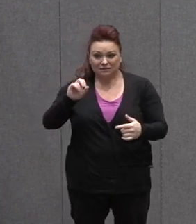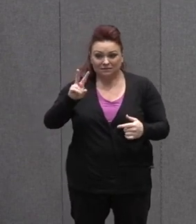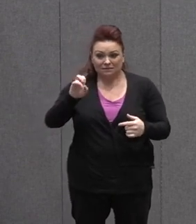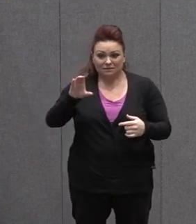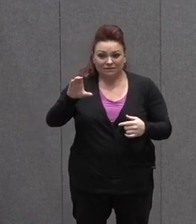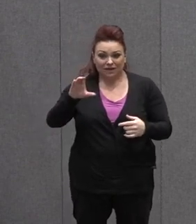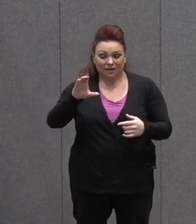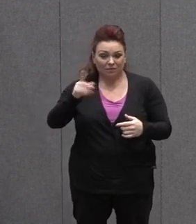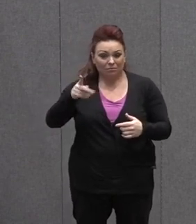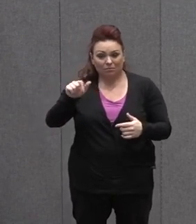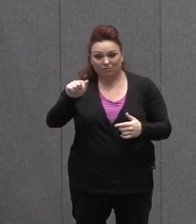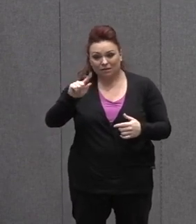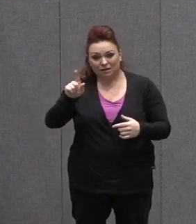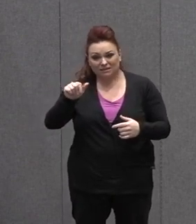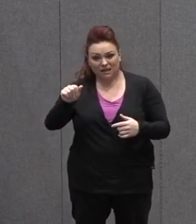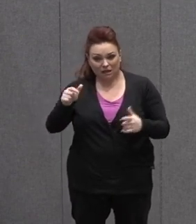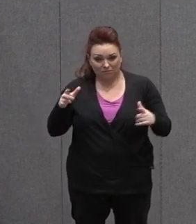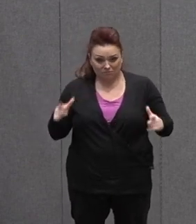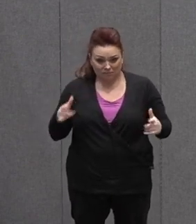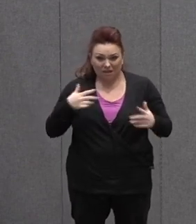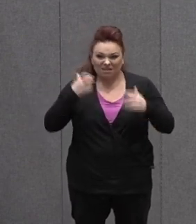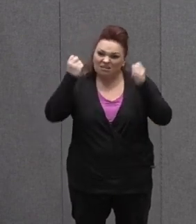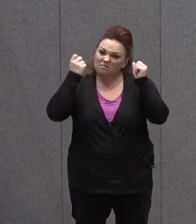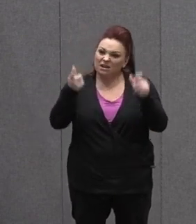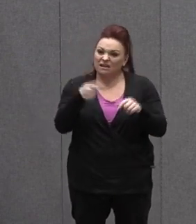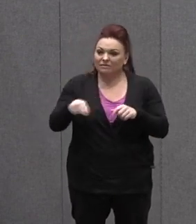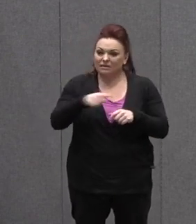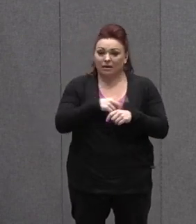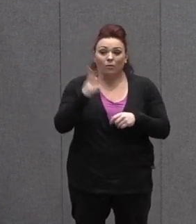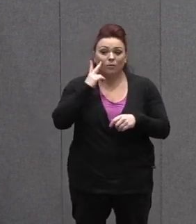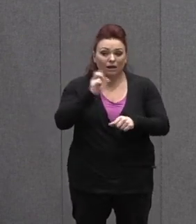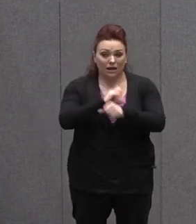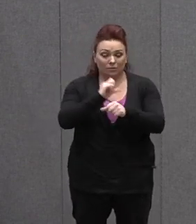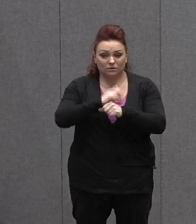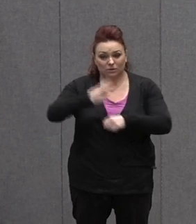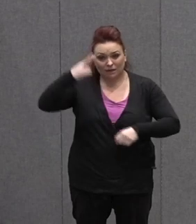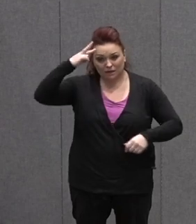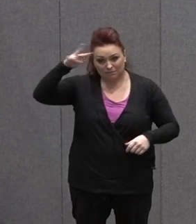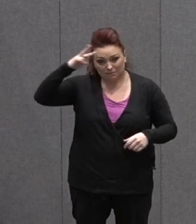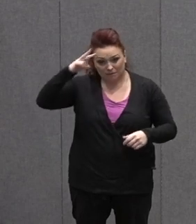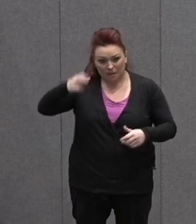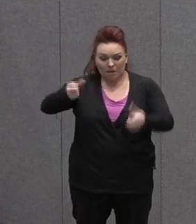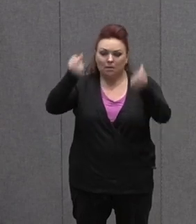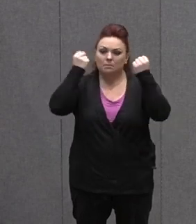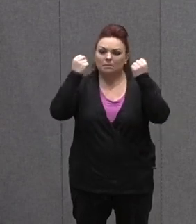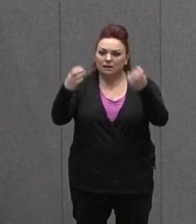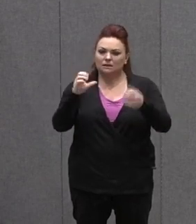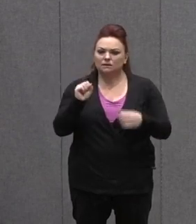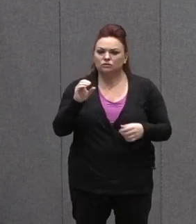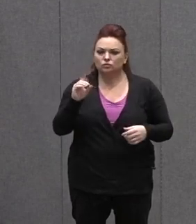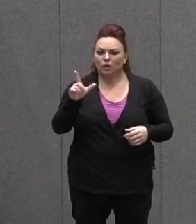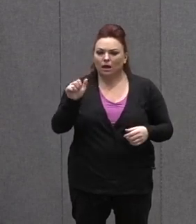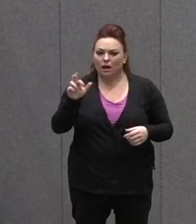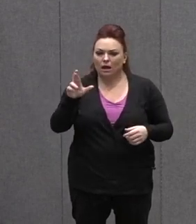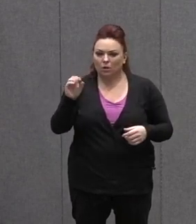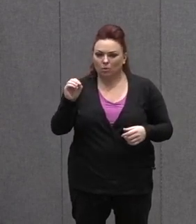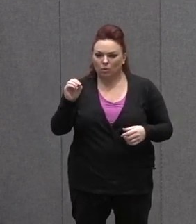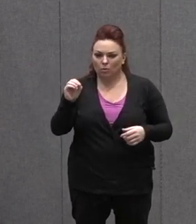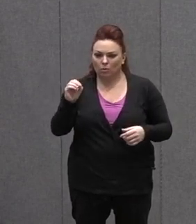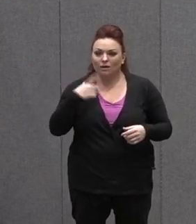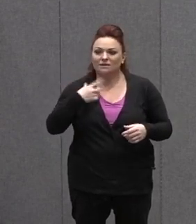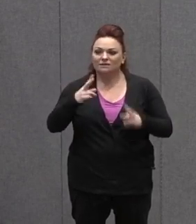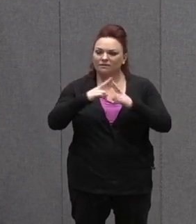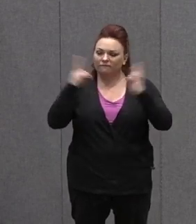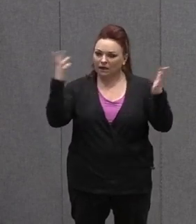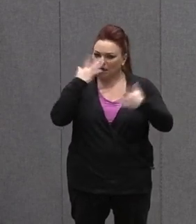There are many of these. I've seen many of them when I was working in Mexico. I saw so many of these. It's a